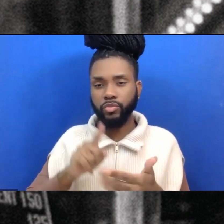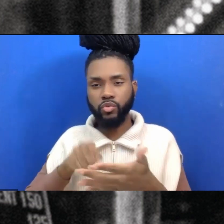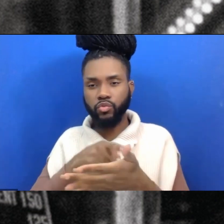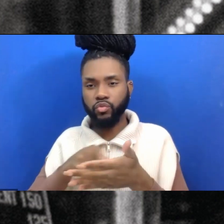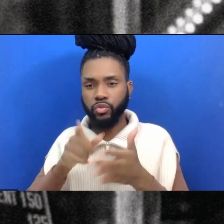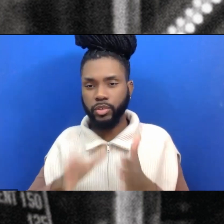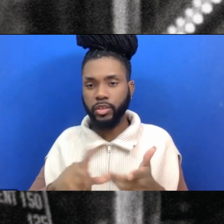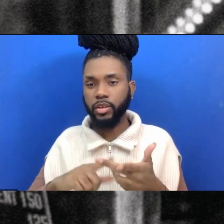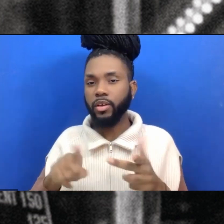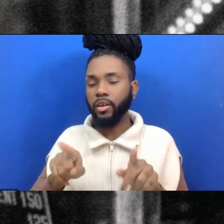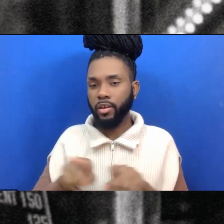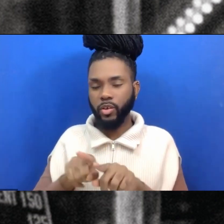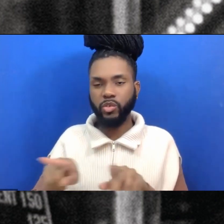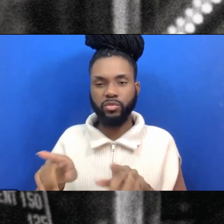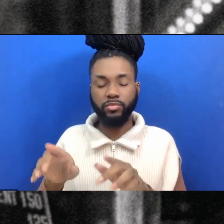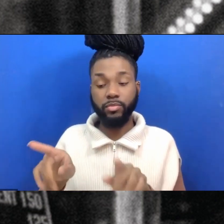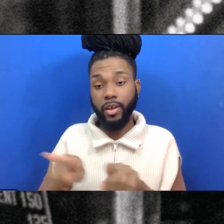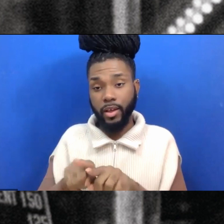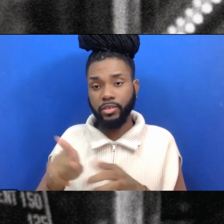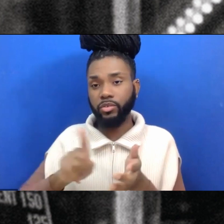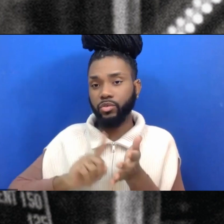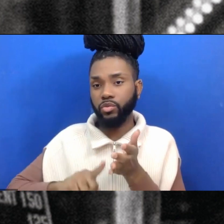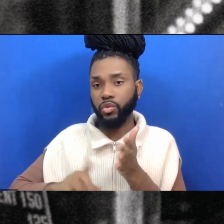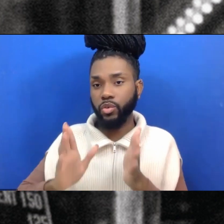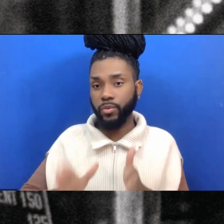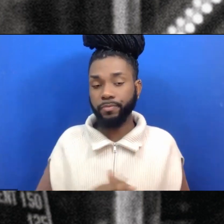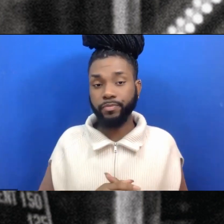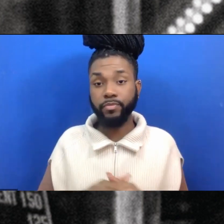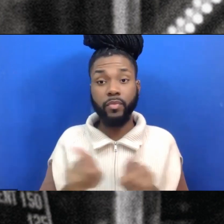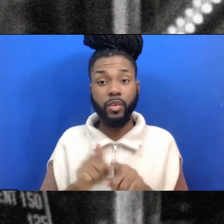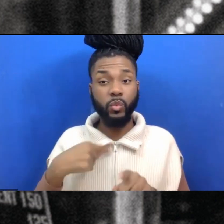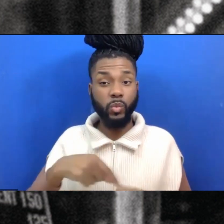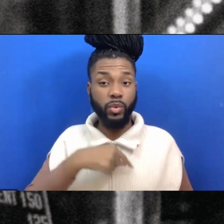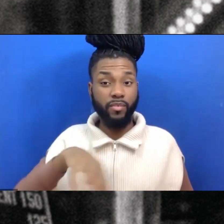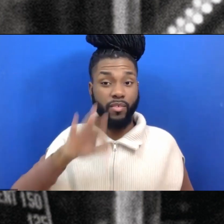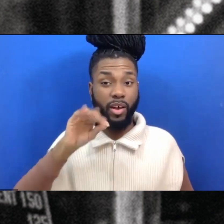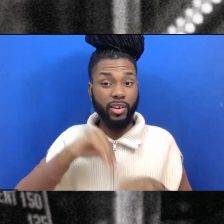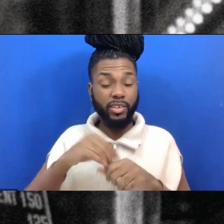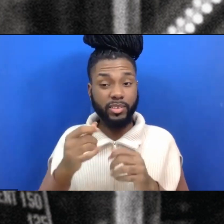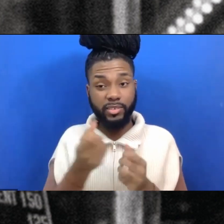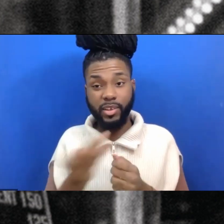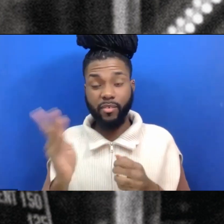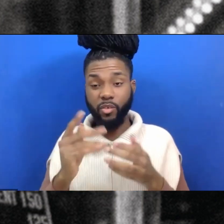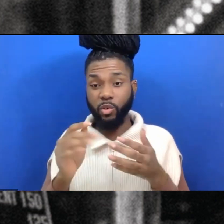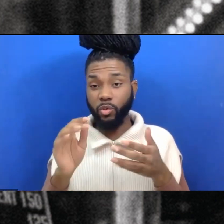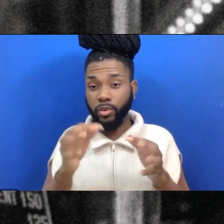as a scholar. As we find in the various verses of A